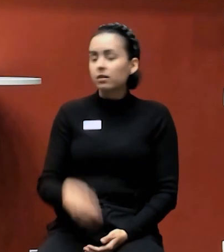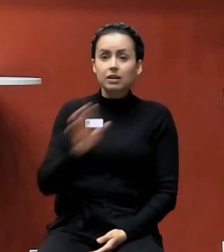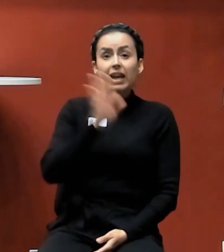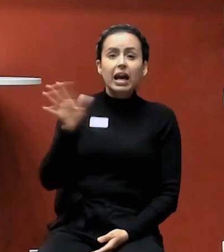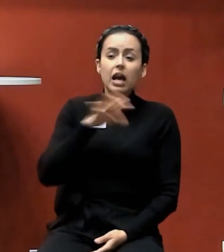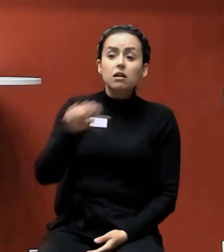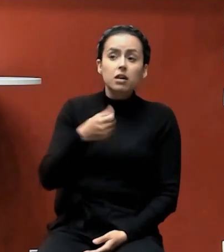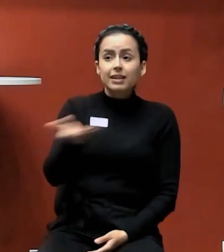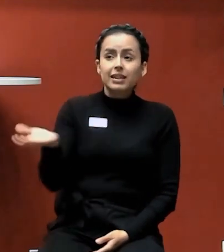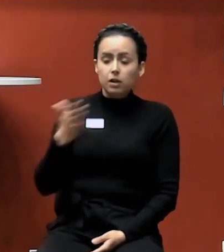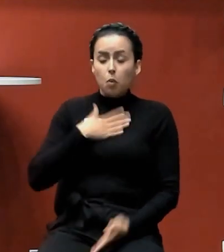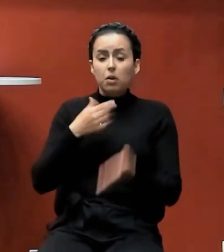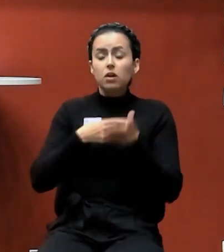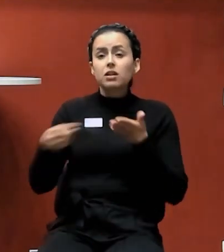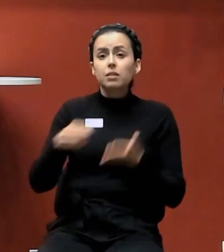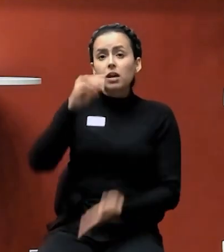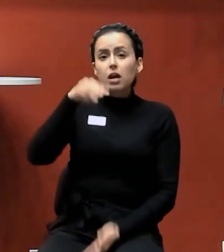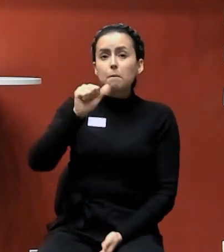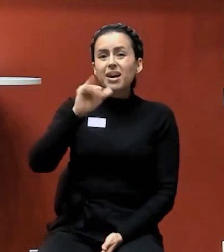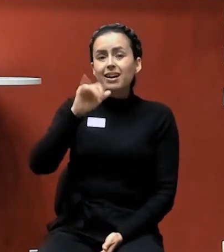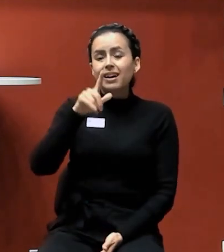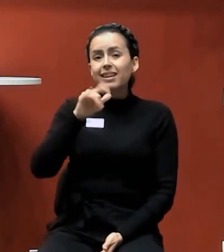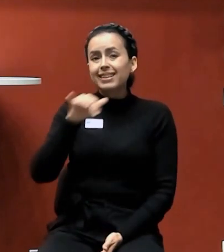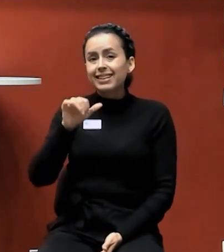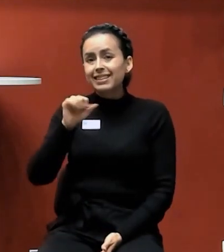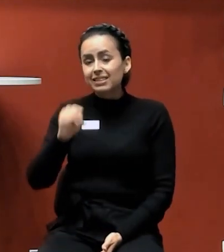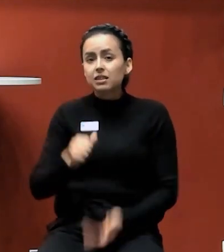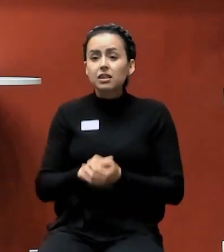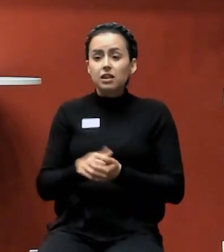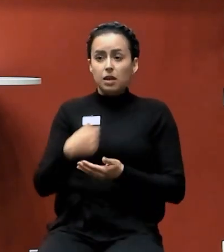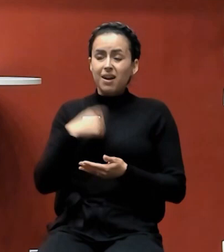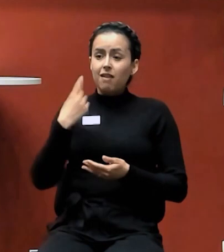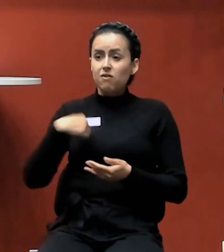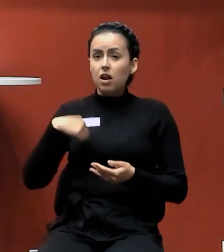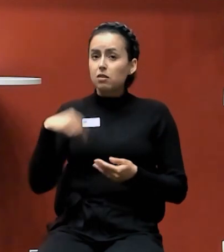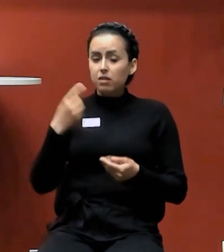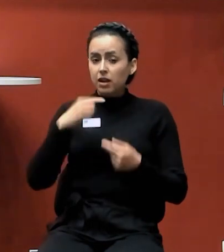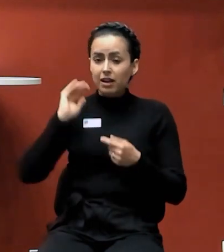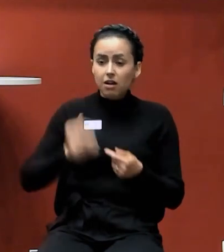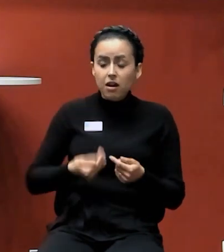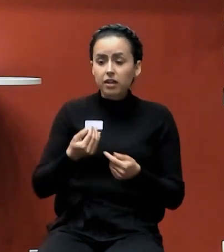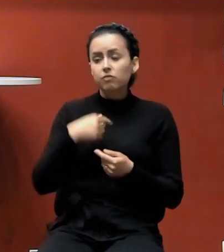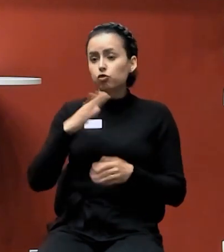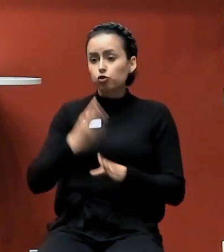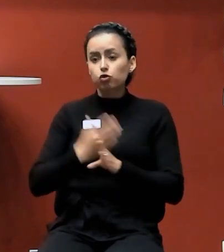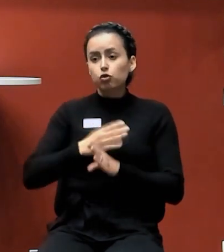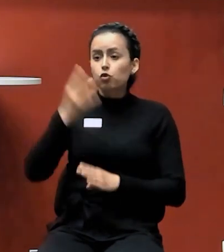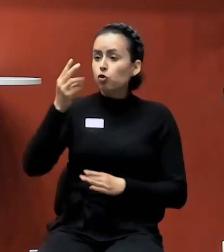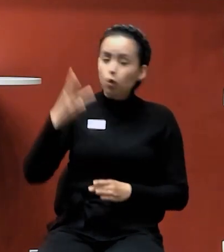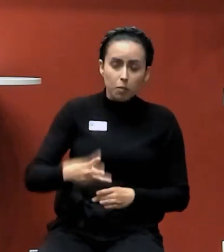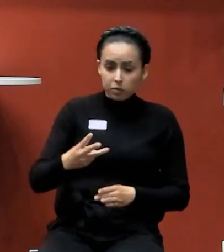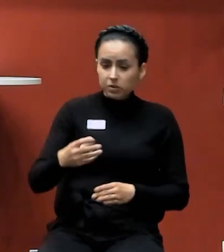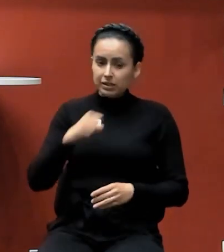Hello everyone. My name is Maylis. I'm a white woman in her 30s. I am wearing